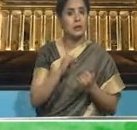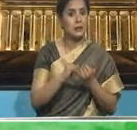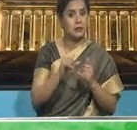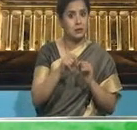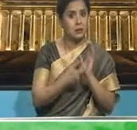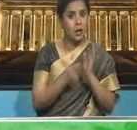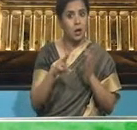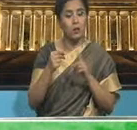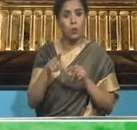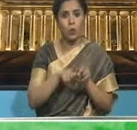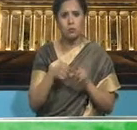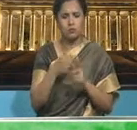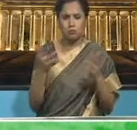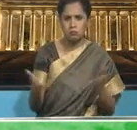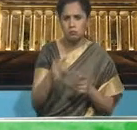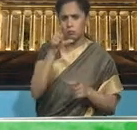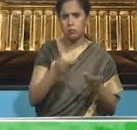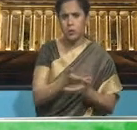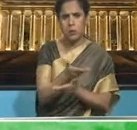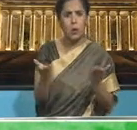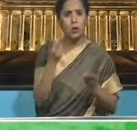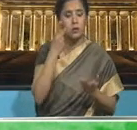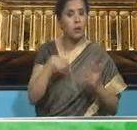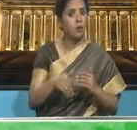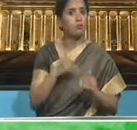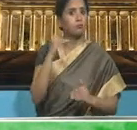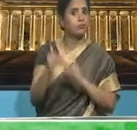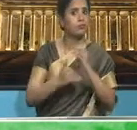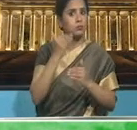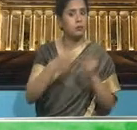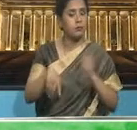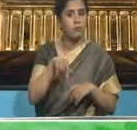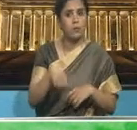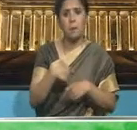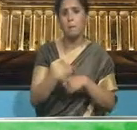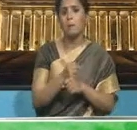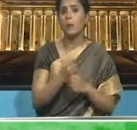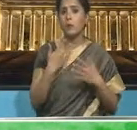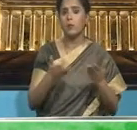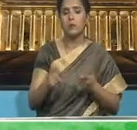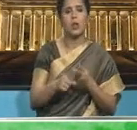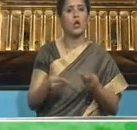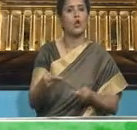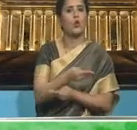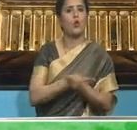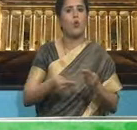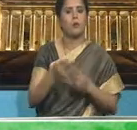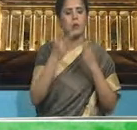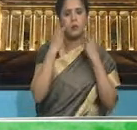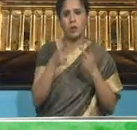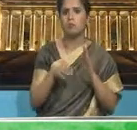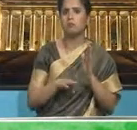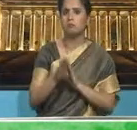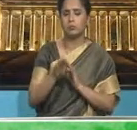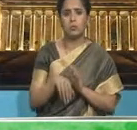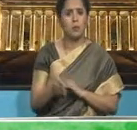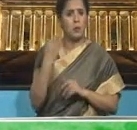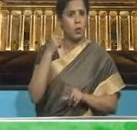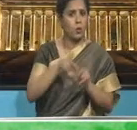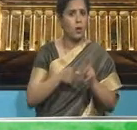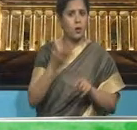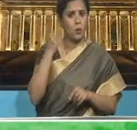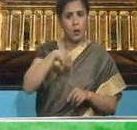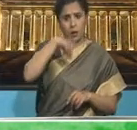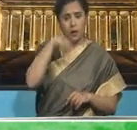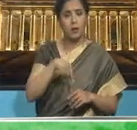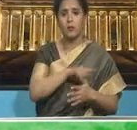the most encouraging has been the progress made on the economic front. Last year, India became